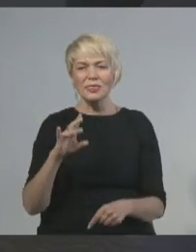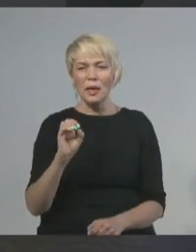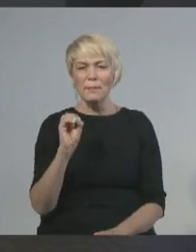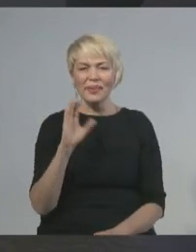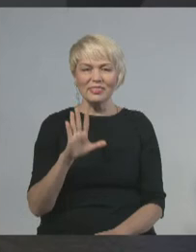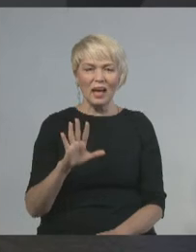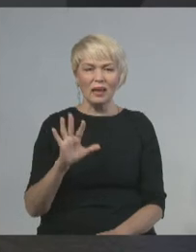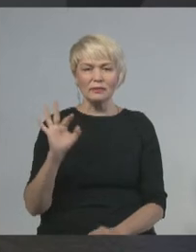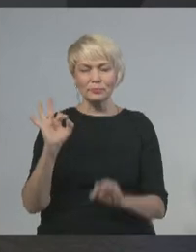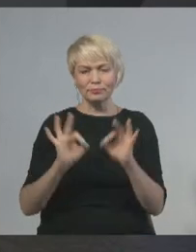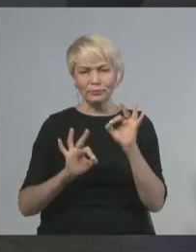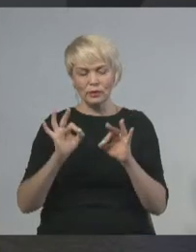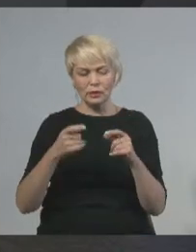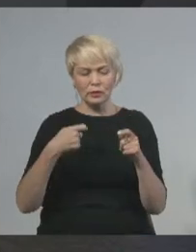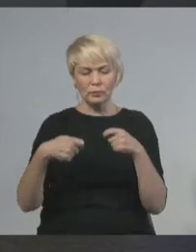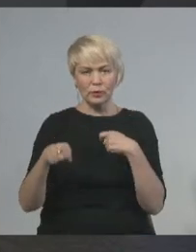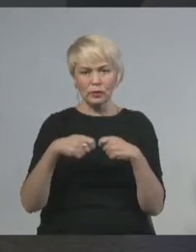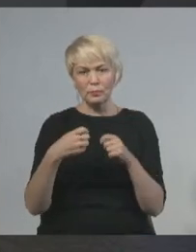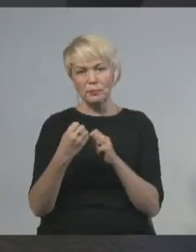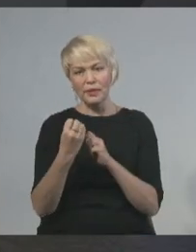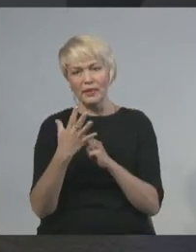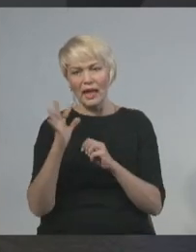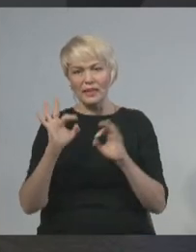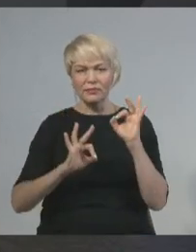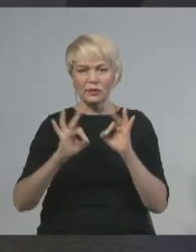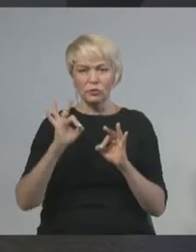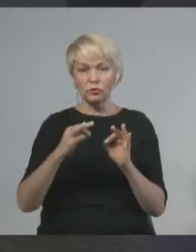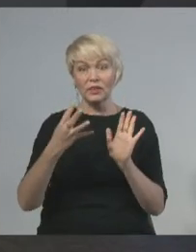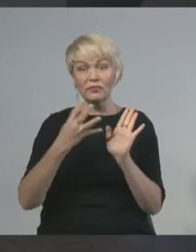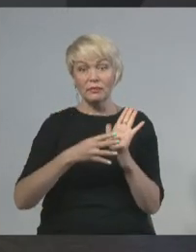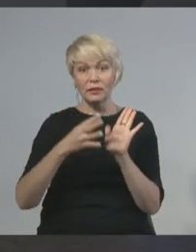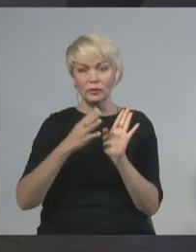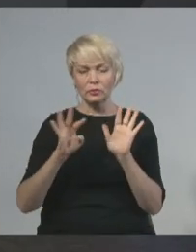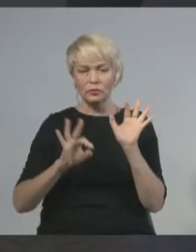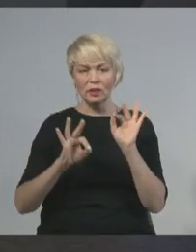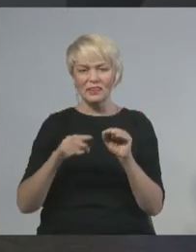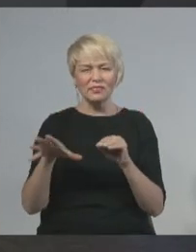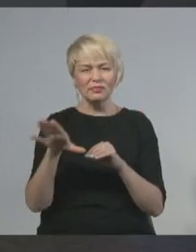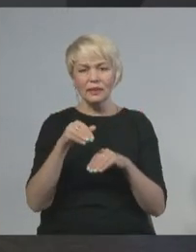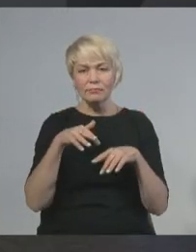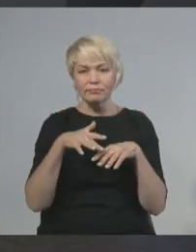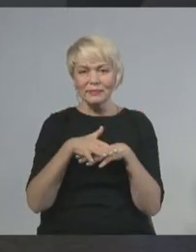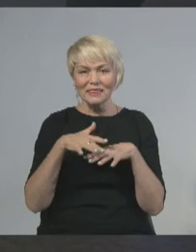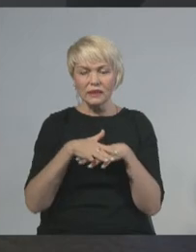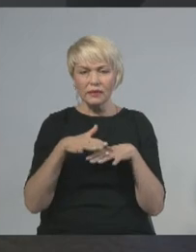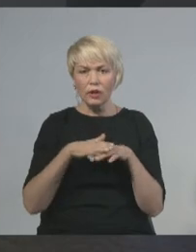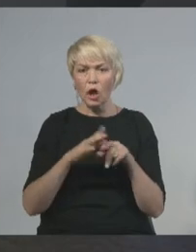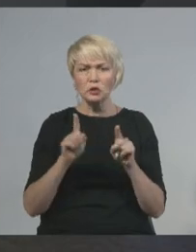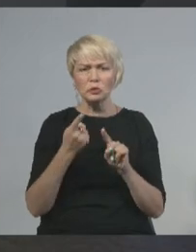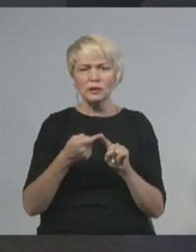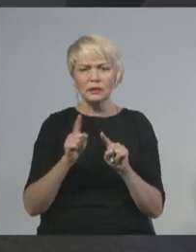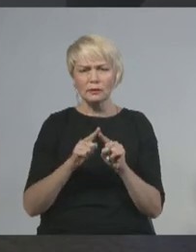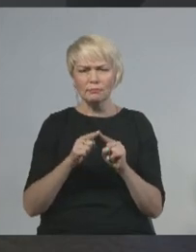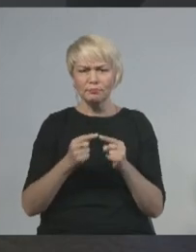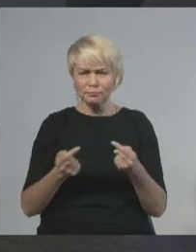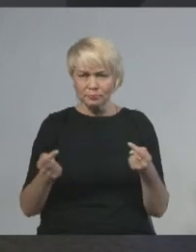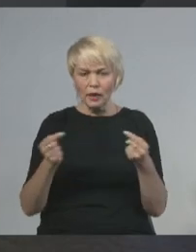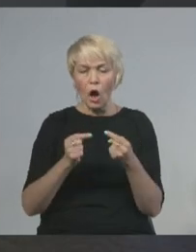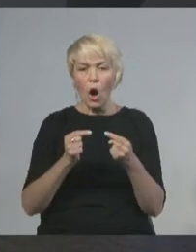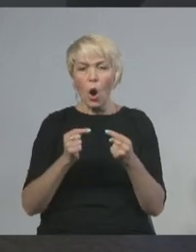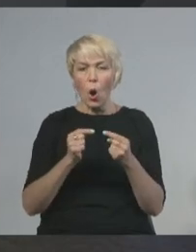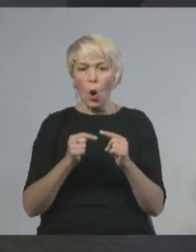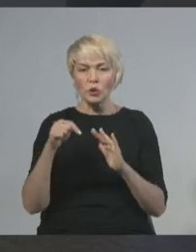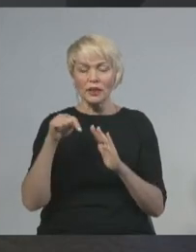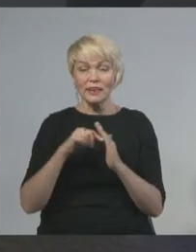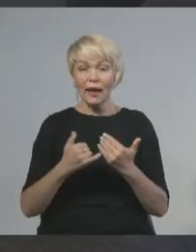drops in sales and more but those are just numbers what does it those are